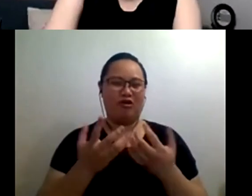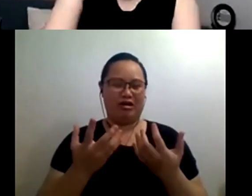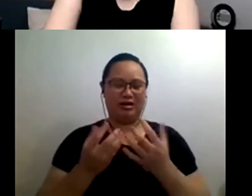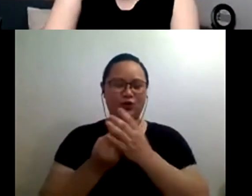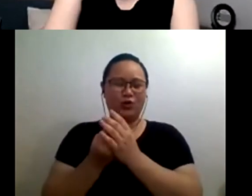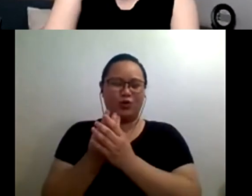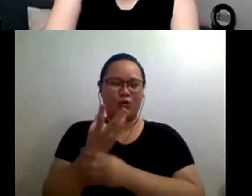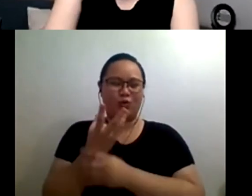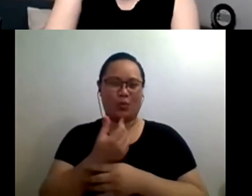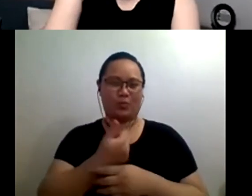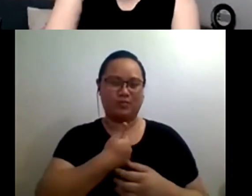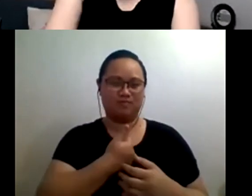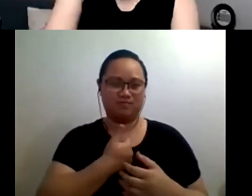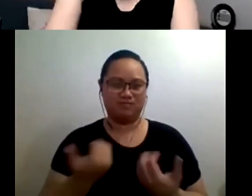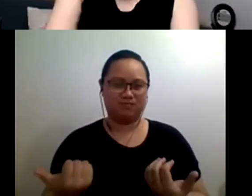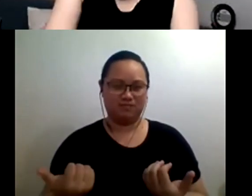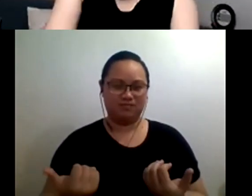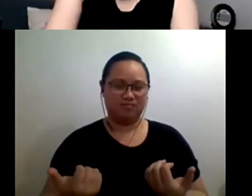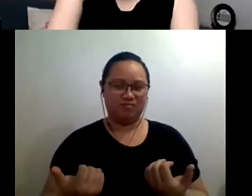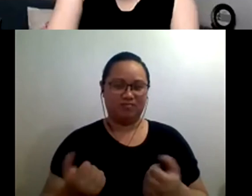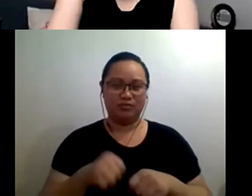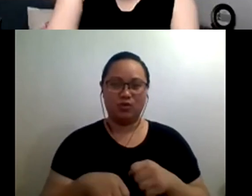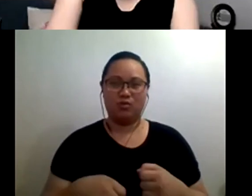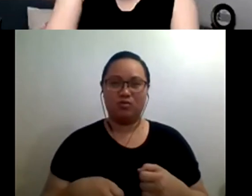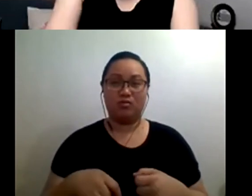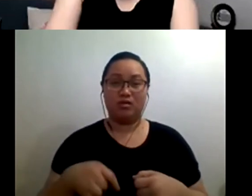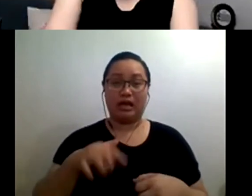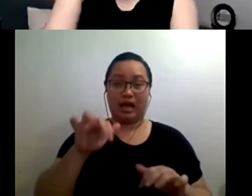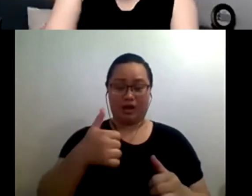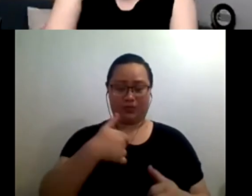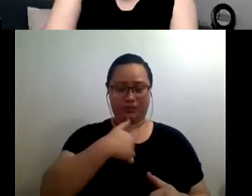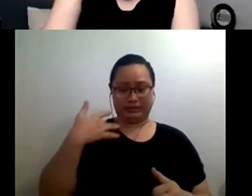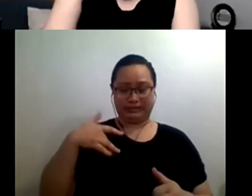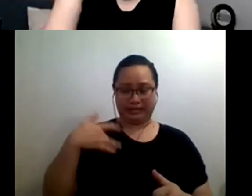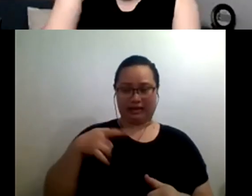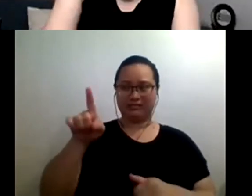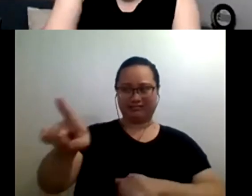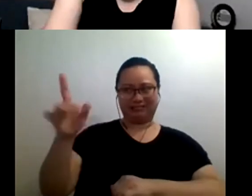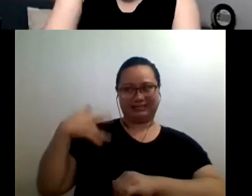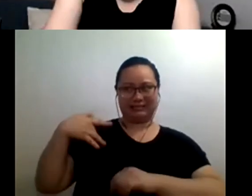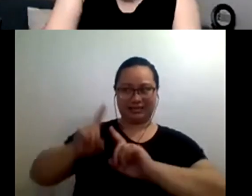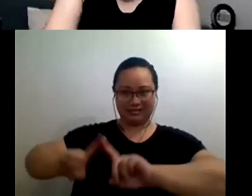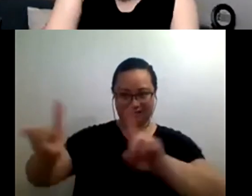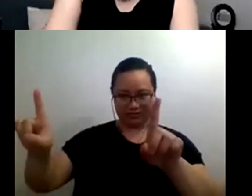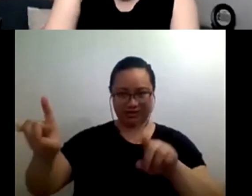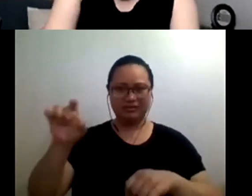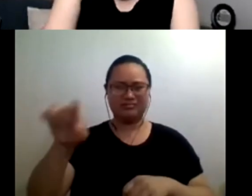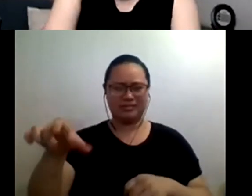way you are shaped doesn't exactly fit how others are shaped. We don't fit together. That's why you have to be patient with yourself as well.